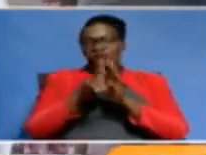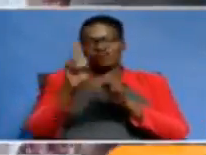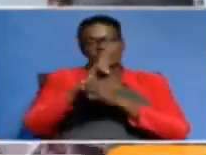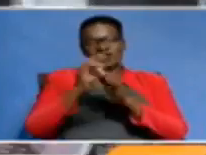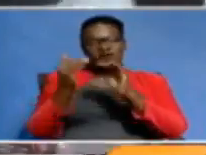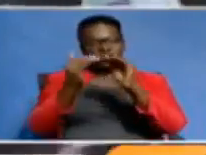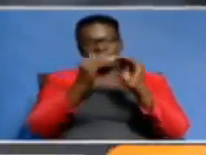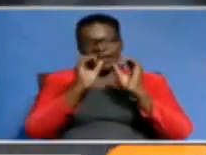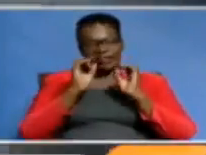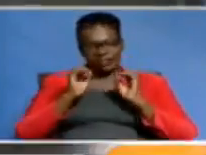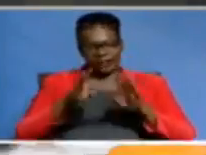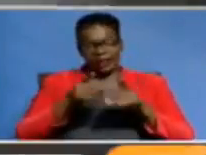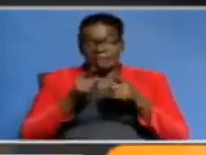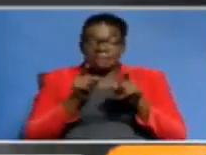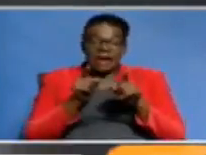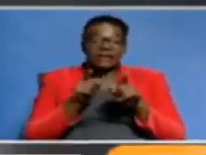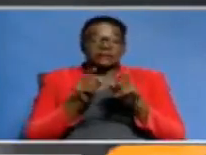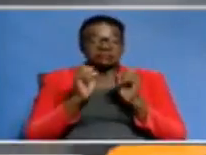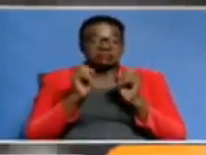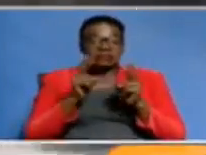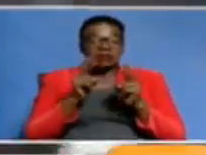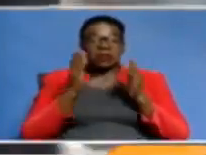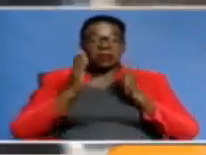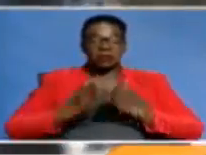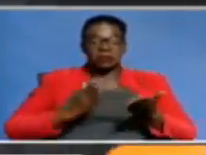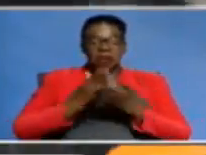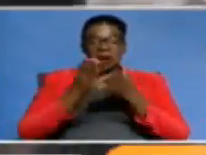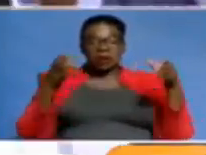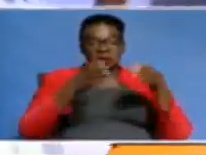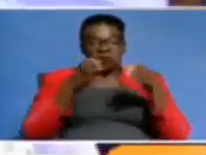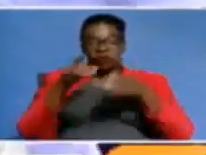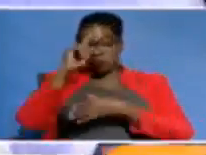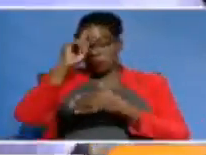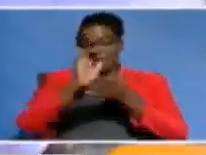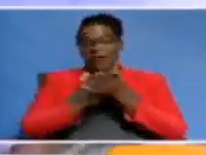equally. But all the same, human rights groups believe a lot